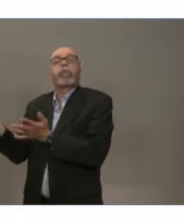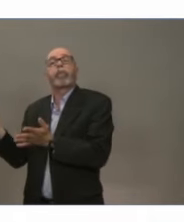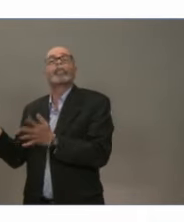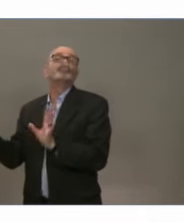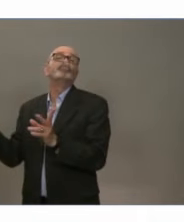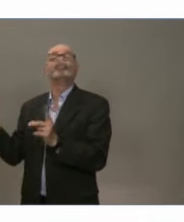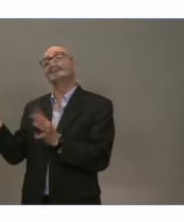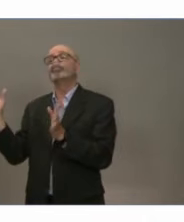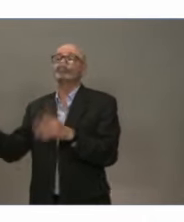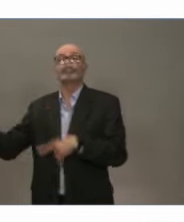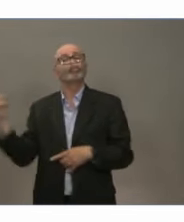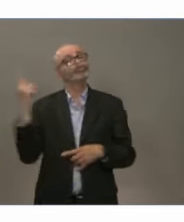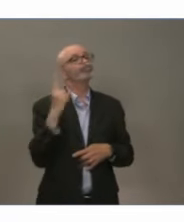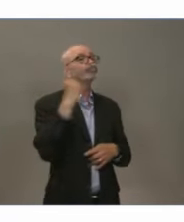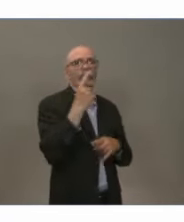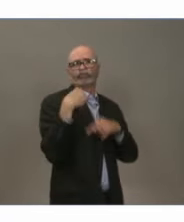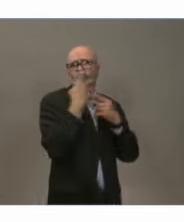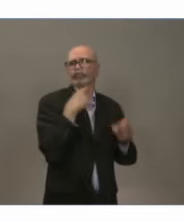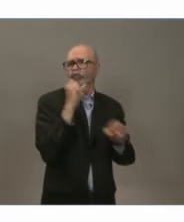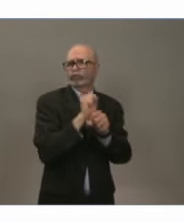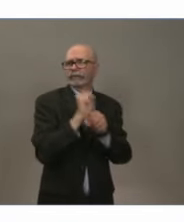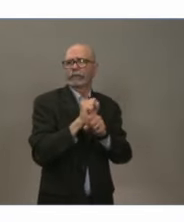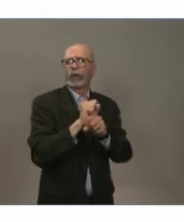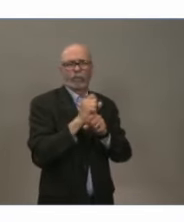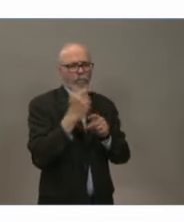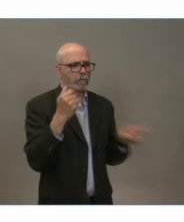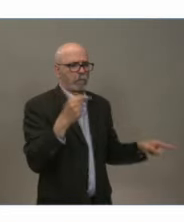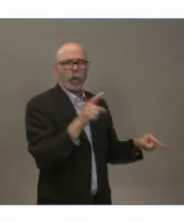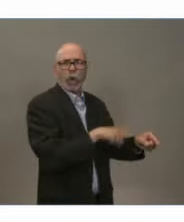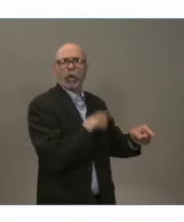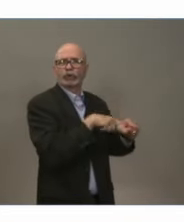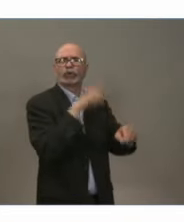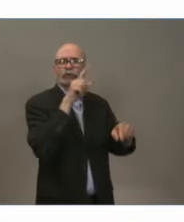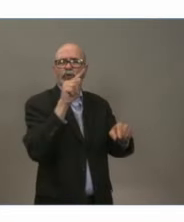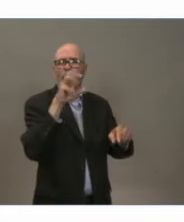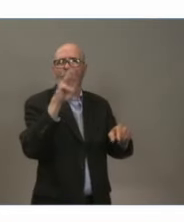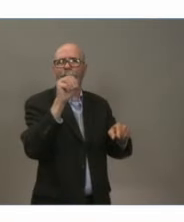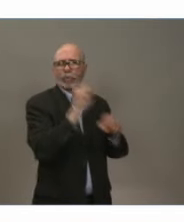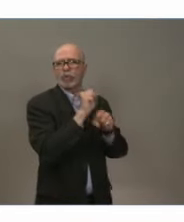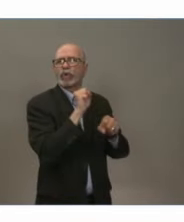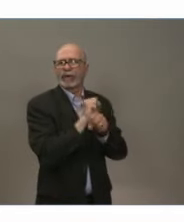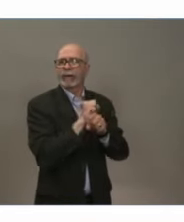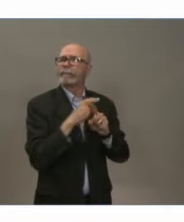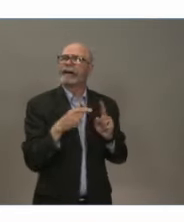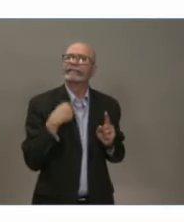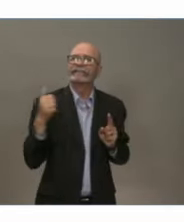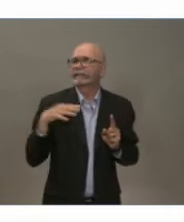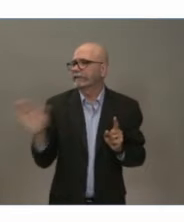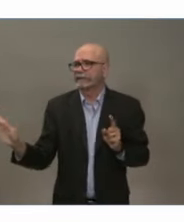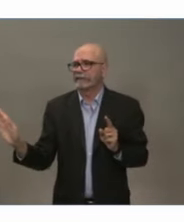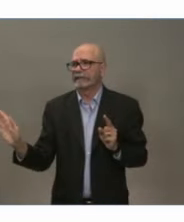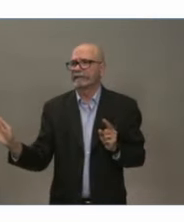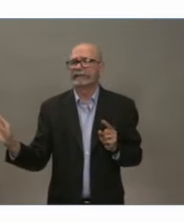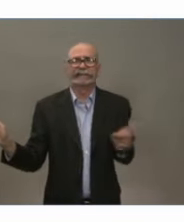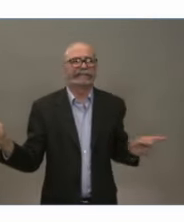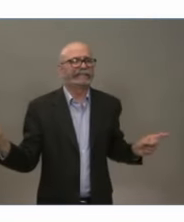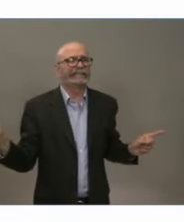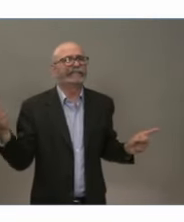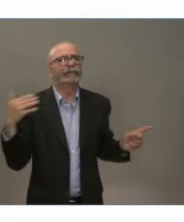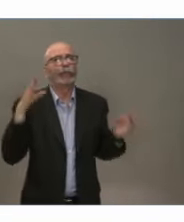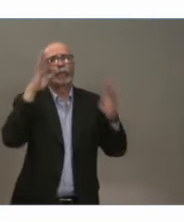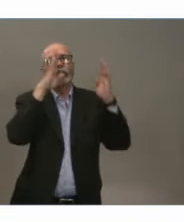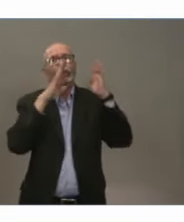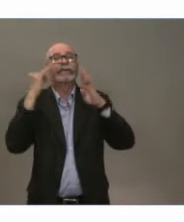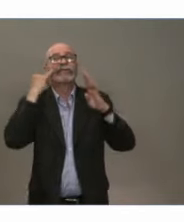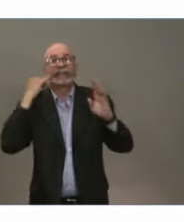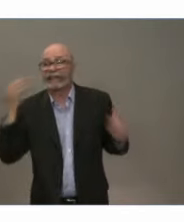to decrease community transmission, that's critical to protecting our long-term care facilities and protecting the very vulnerable people